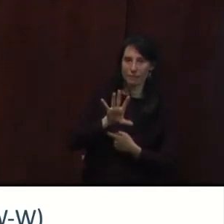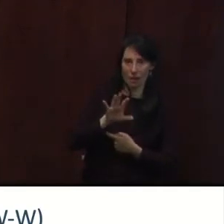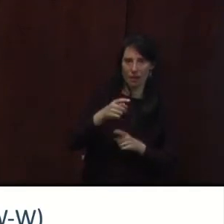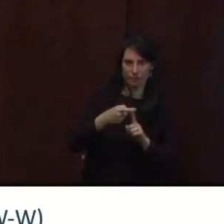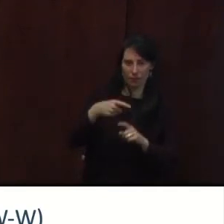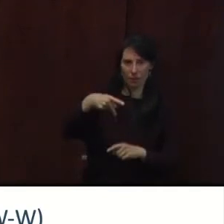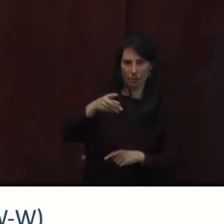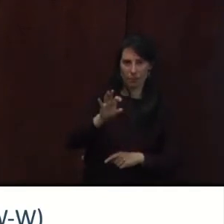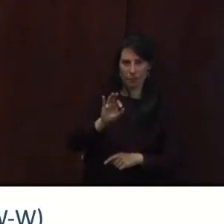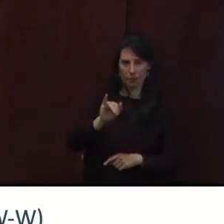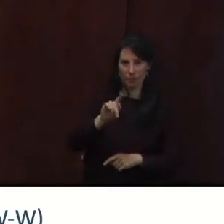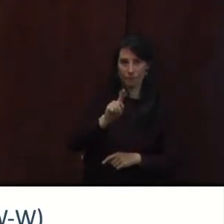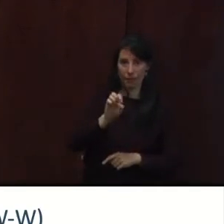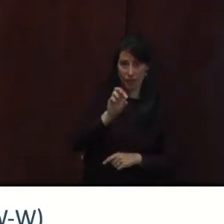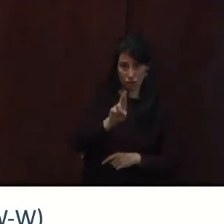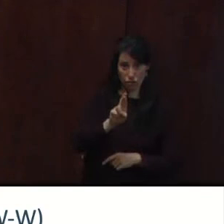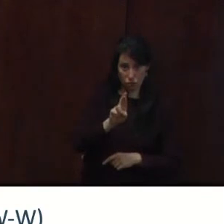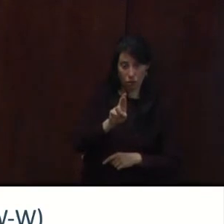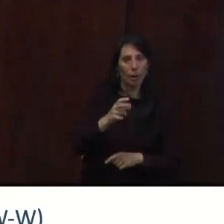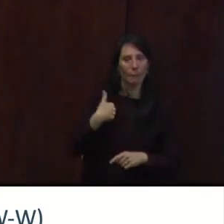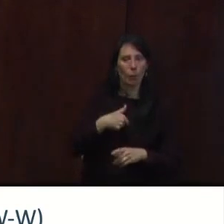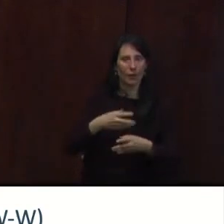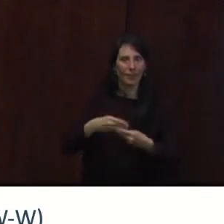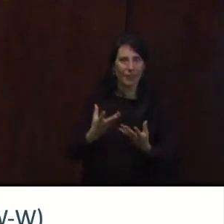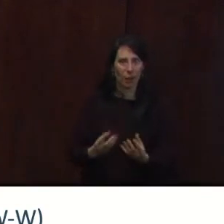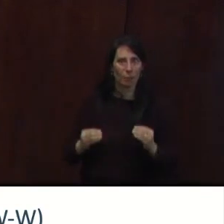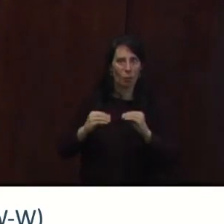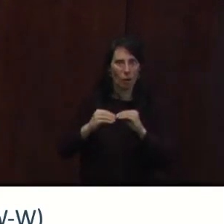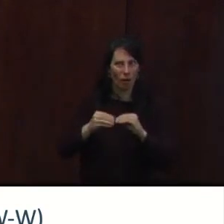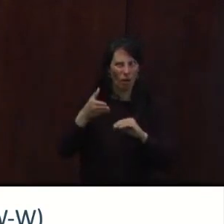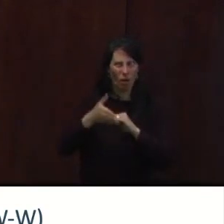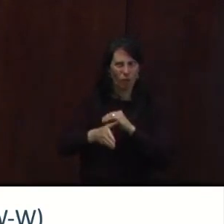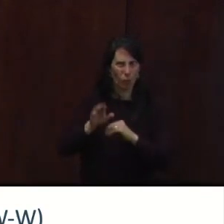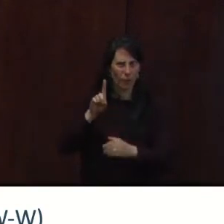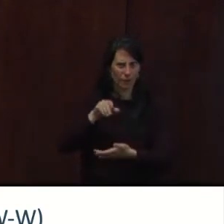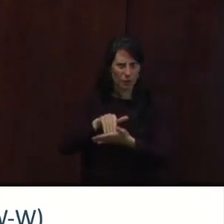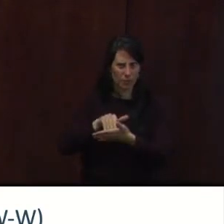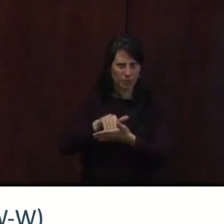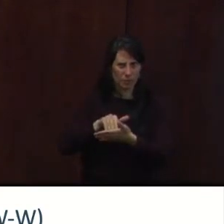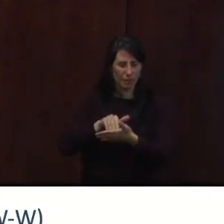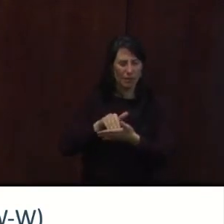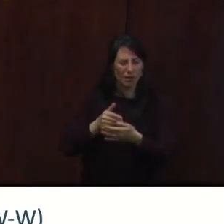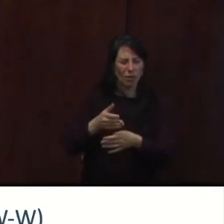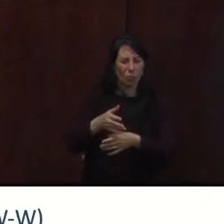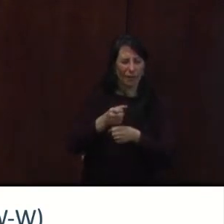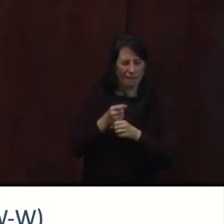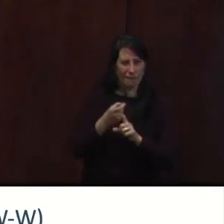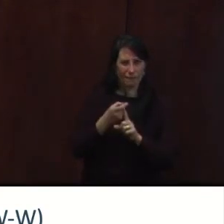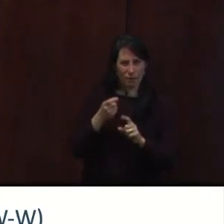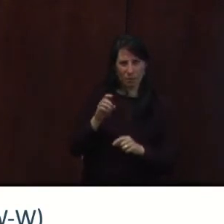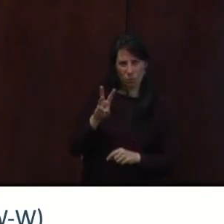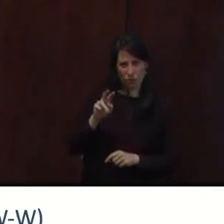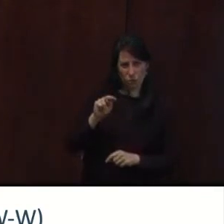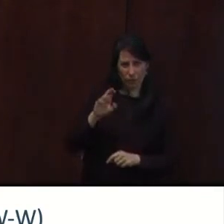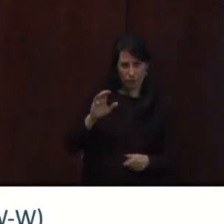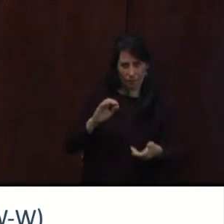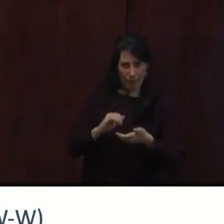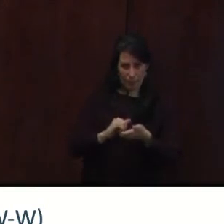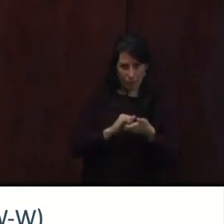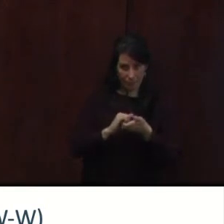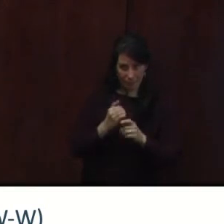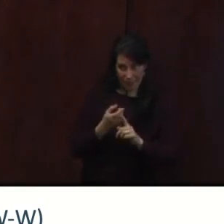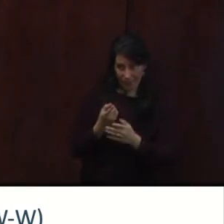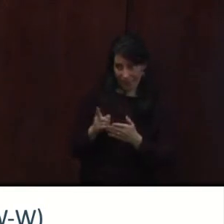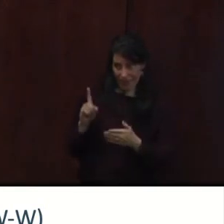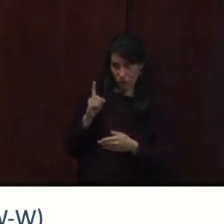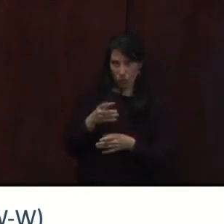bump from the Western North Carolina Collaborative that Stacey talked about, and for the last couple of weeks, we're getting a bump of 975 from Mission. So